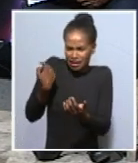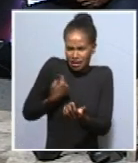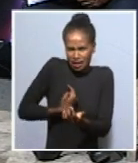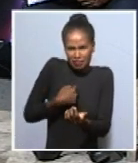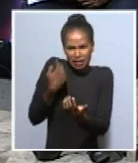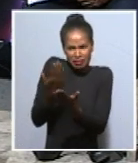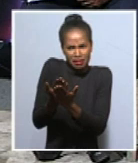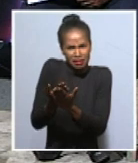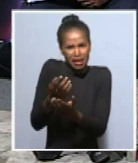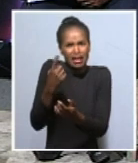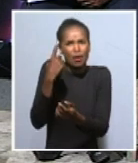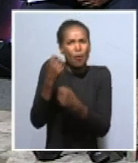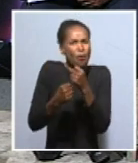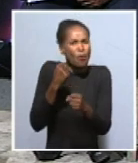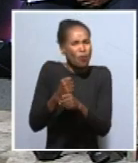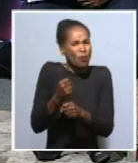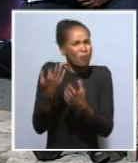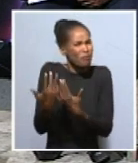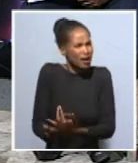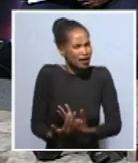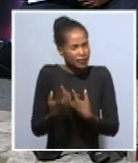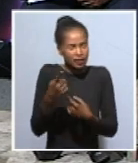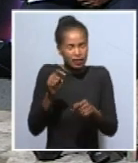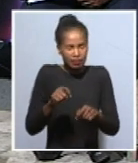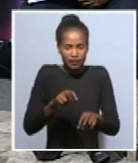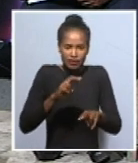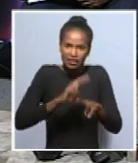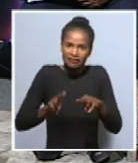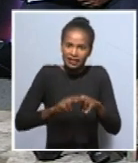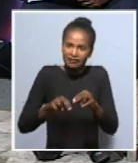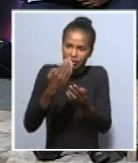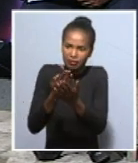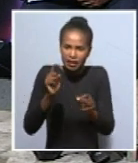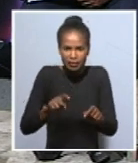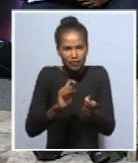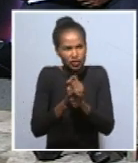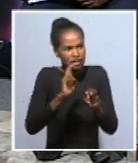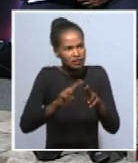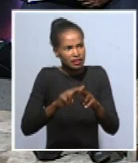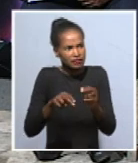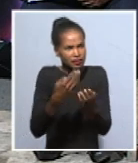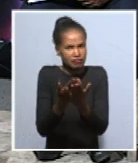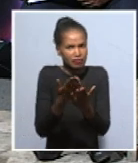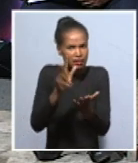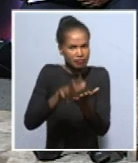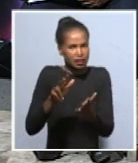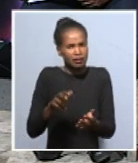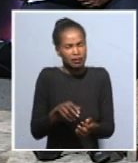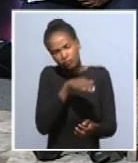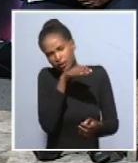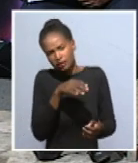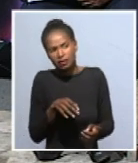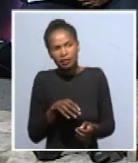up something? That is going to start from the 1st of June until I do not know where it's going to end. Here, I only want to have